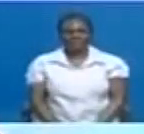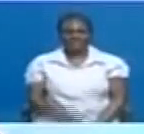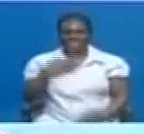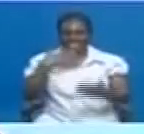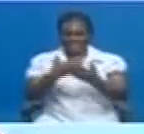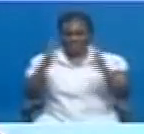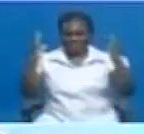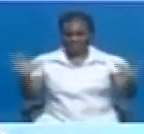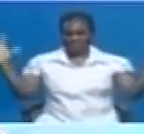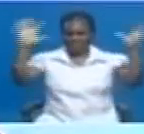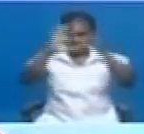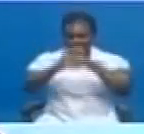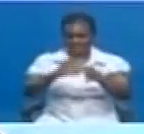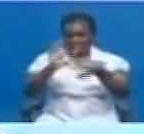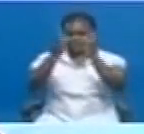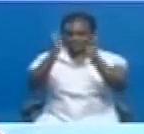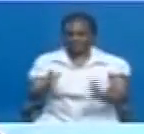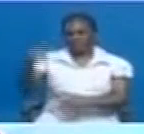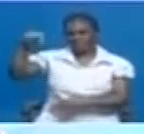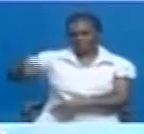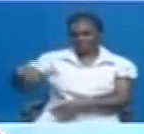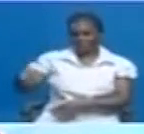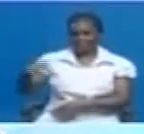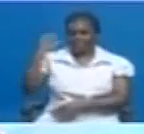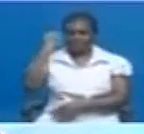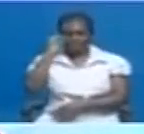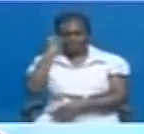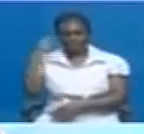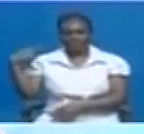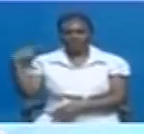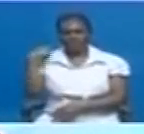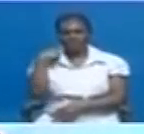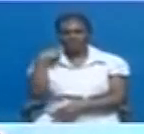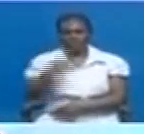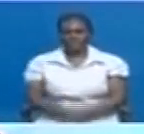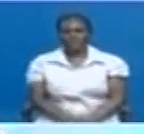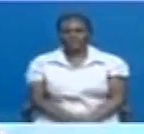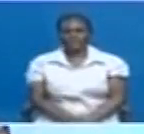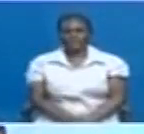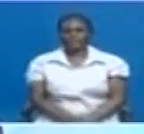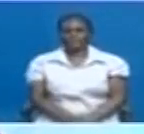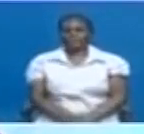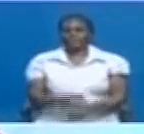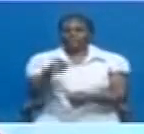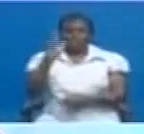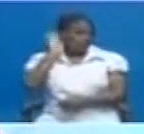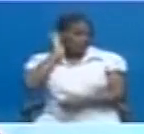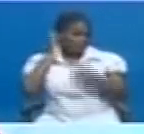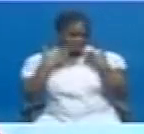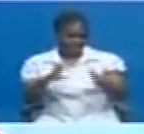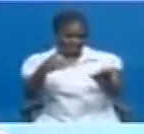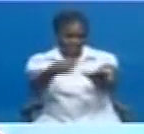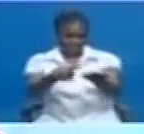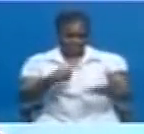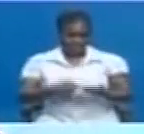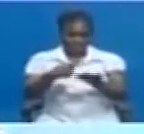Many thanks for joining us tonight. Our sign language interpreter there at the bottom end of your screen is Meresha Owiti. As we told you earlier, the debate